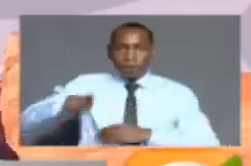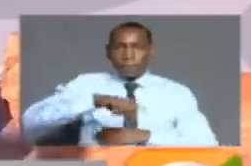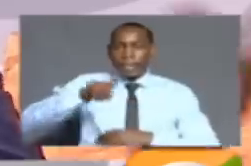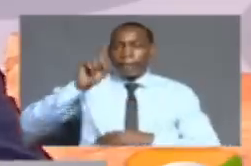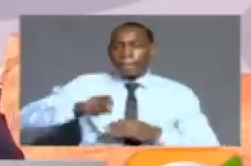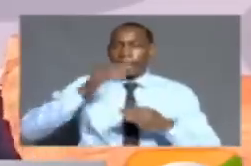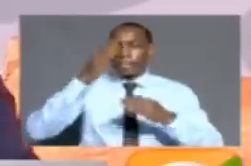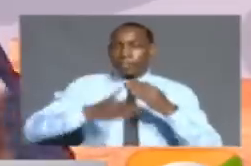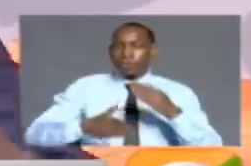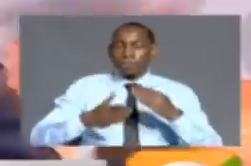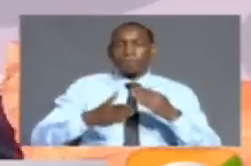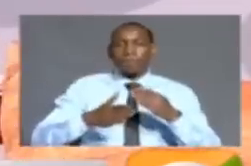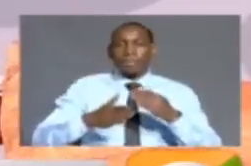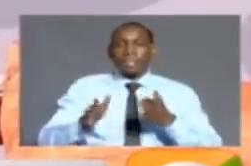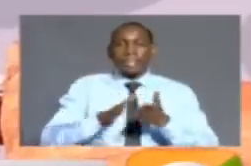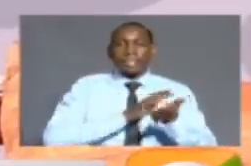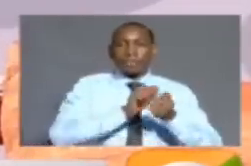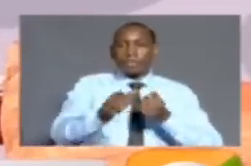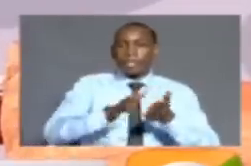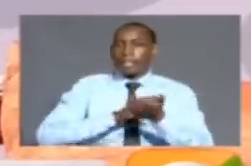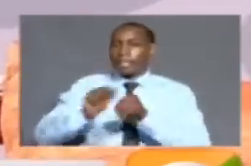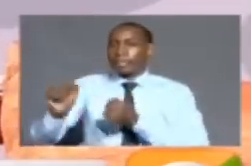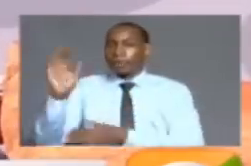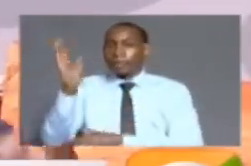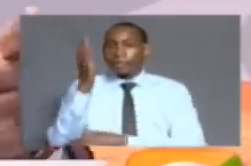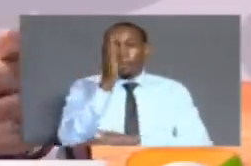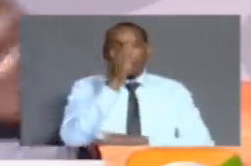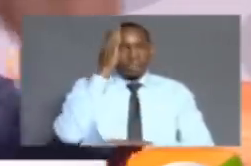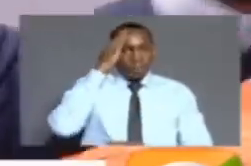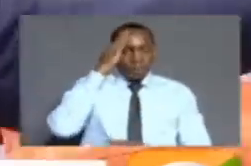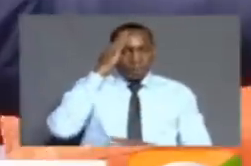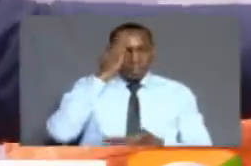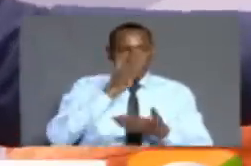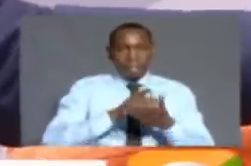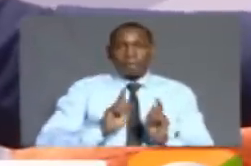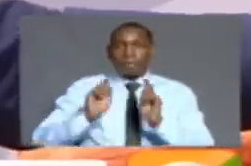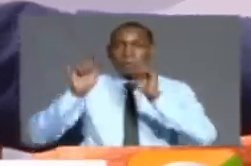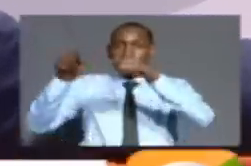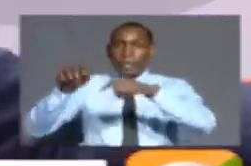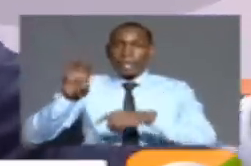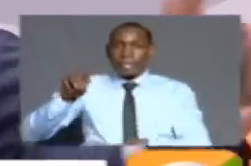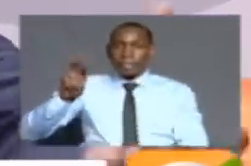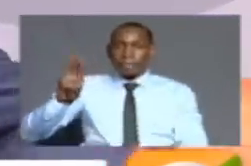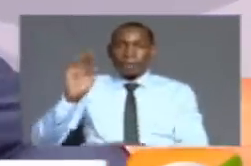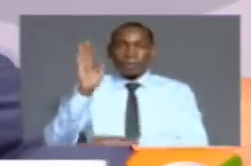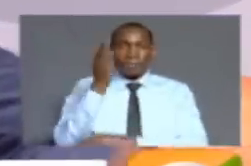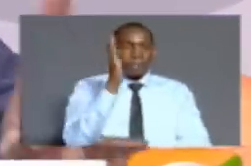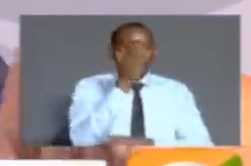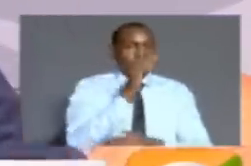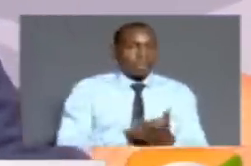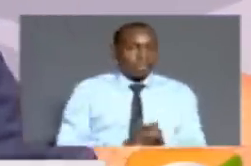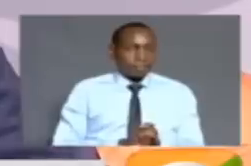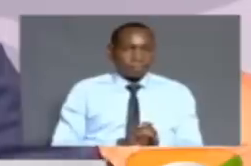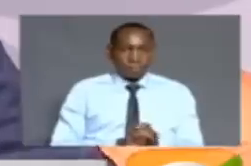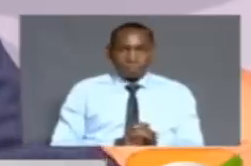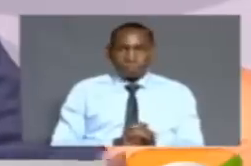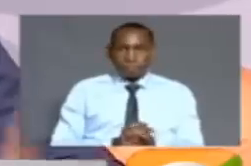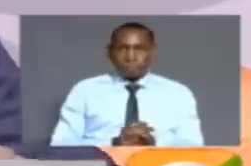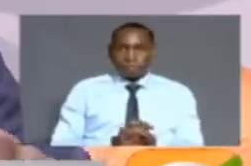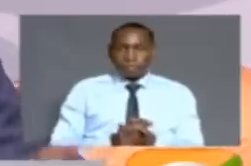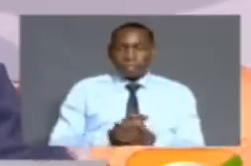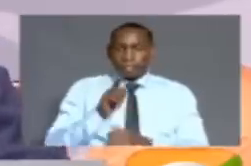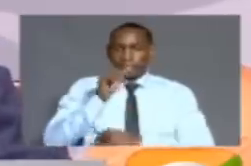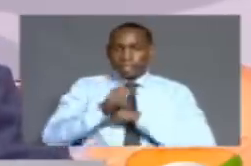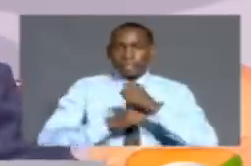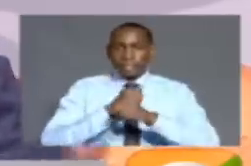this nonsense of destroying our forest. You know, Jeff, you and I went to the Mau Forest. We did. You know, and let me tell you, this year, there's